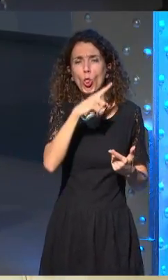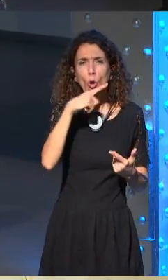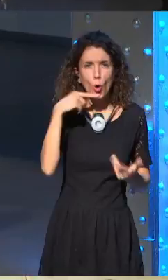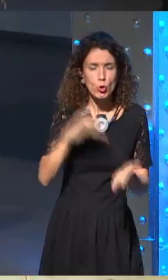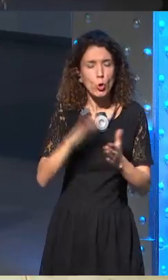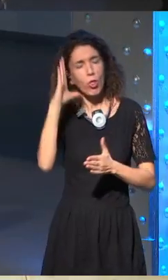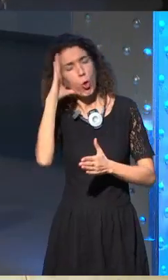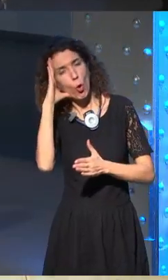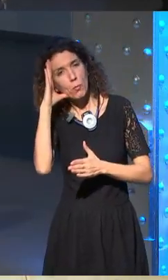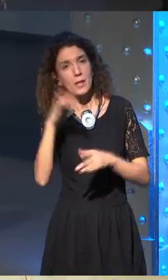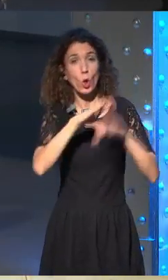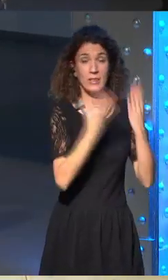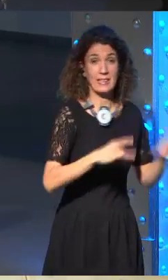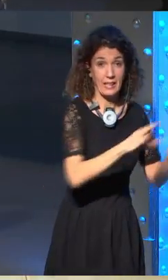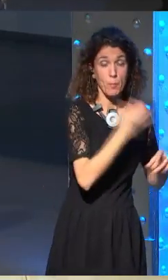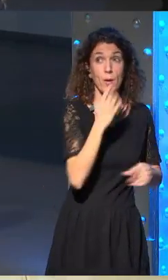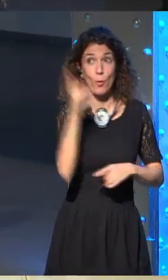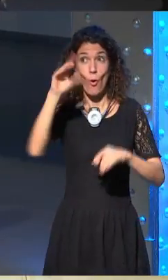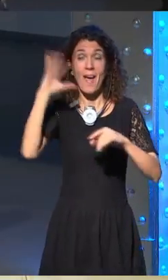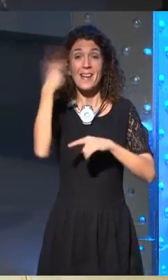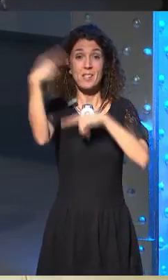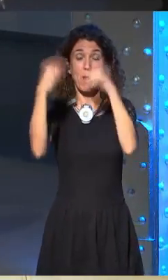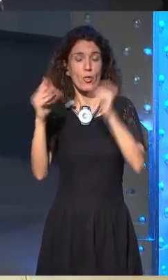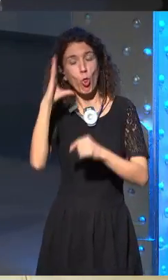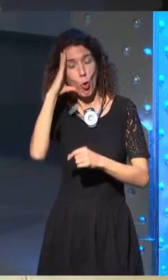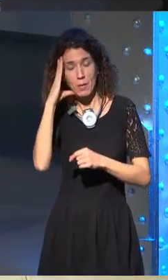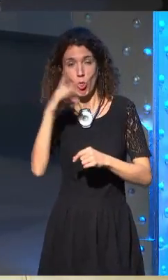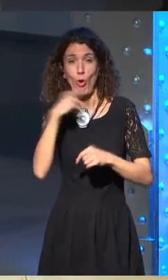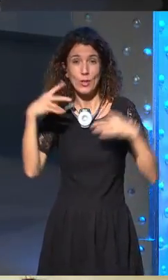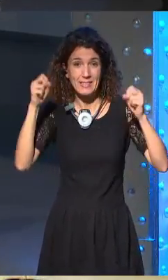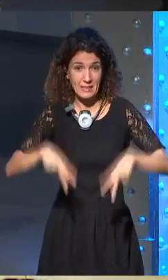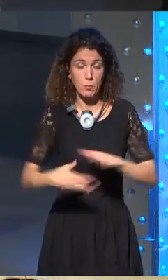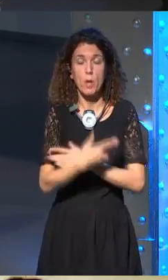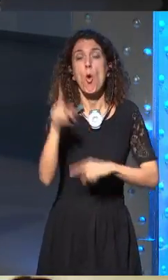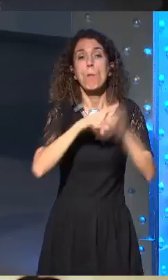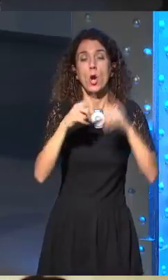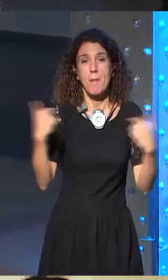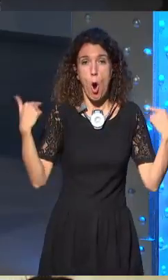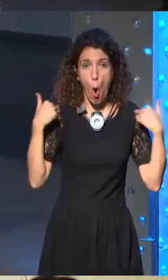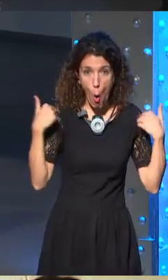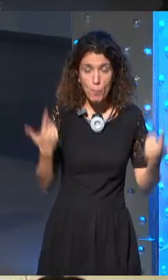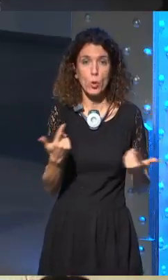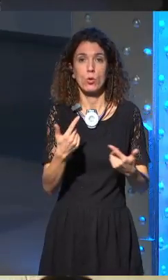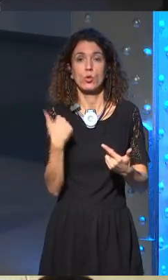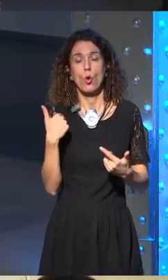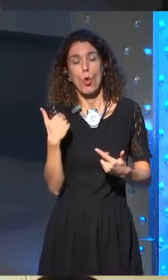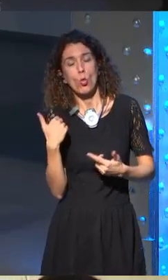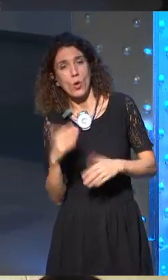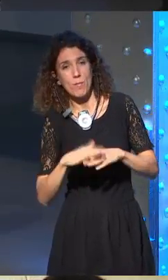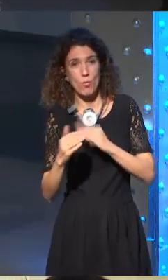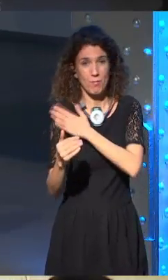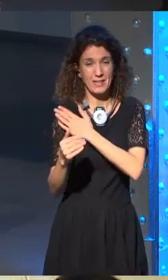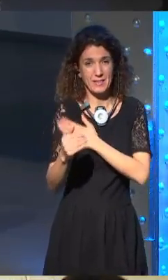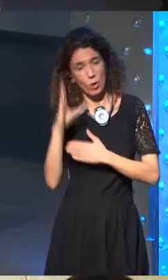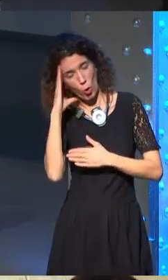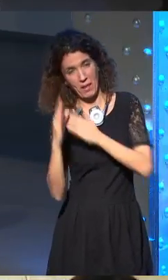on Earth that you wouldn't have in space. Like if you have I have shoulder issues, so I often sleep on my arm, and it can hurt my